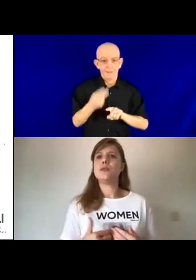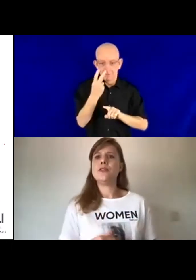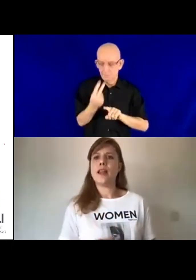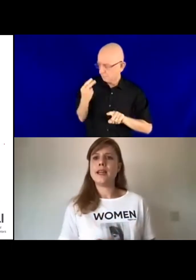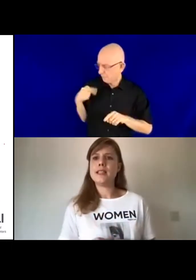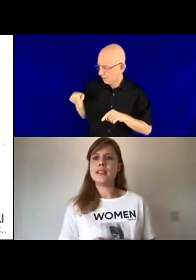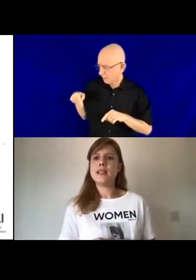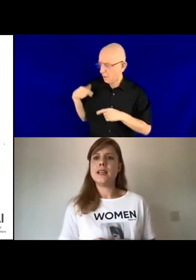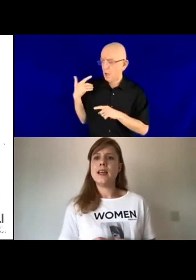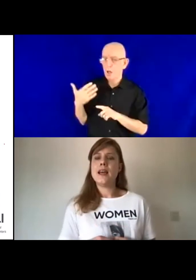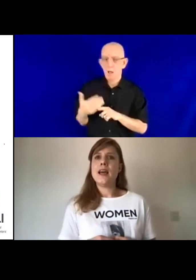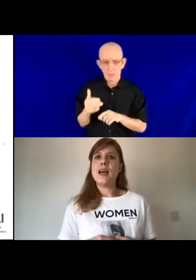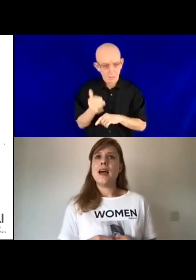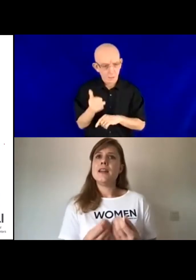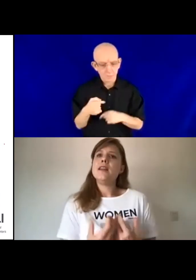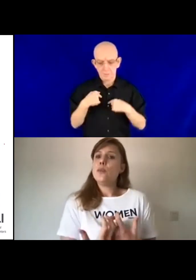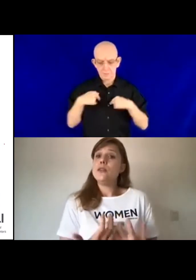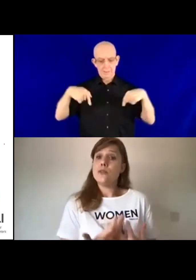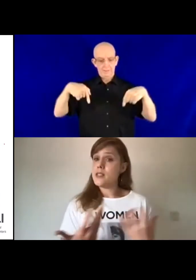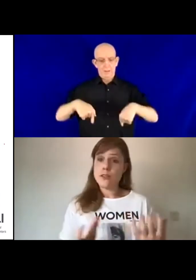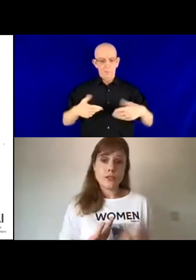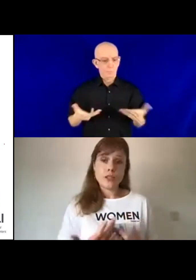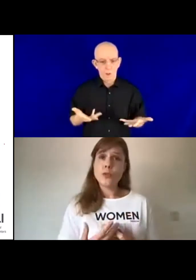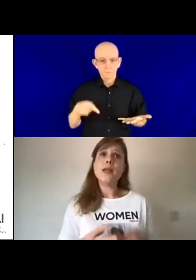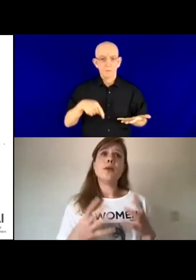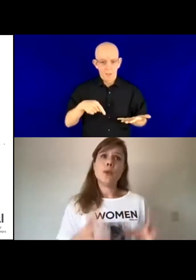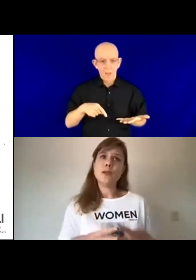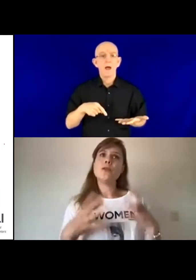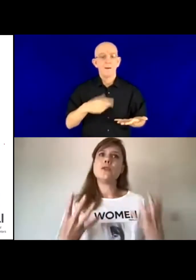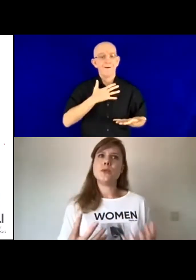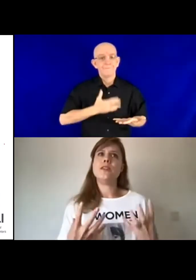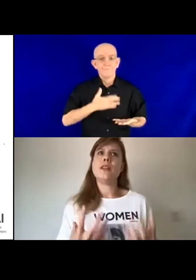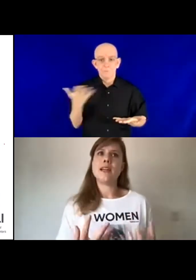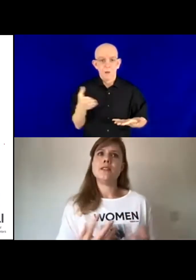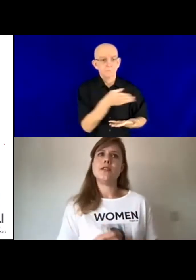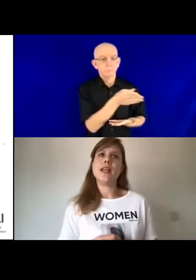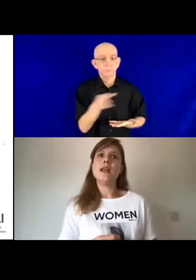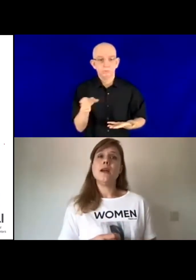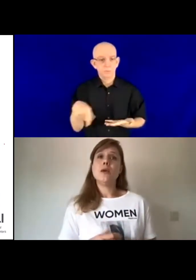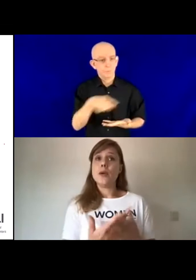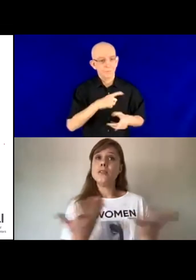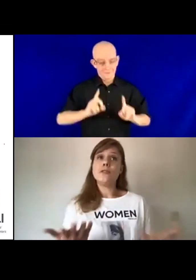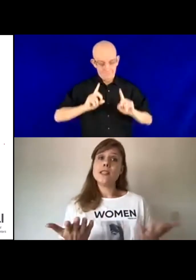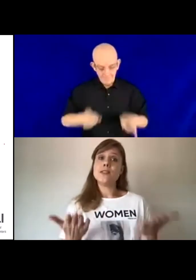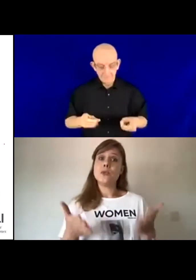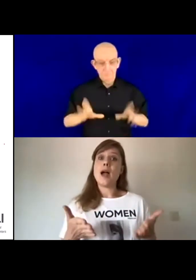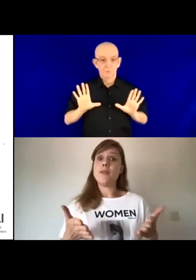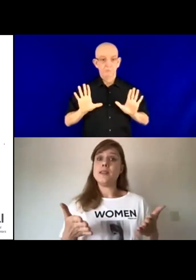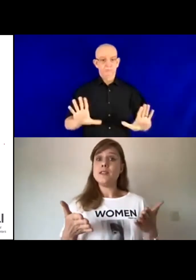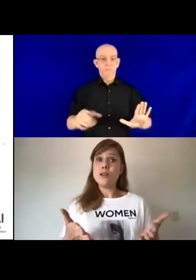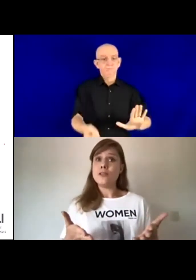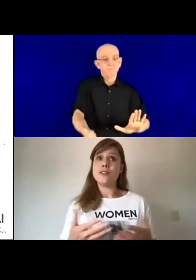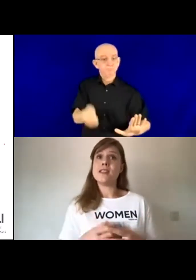to reflect. And I think we can do this individually, but we can also do it collectively. We can, for instance, grab